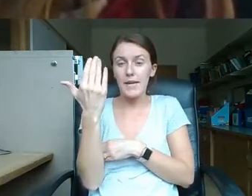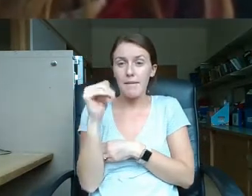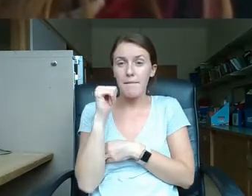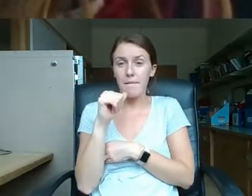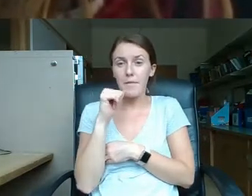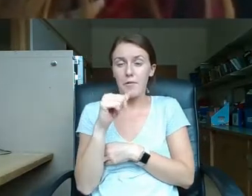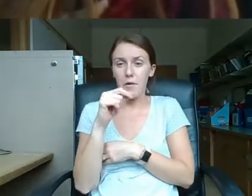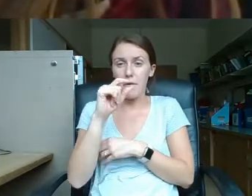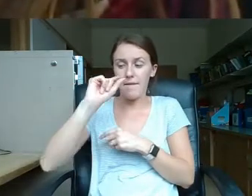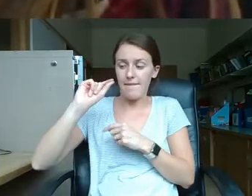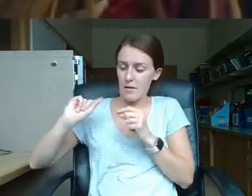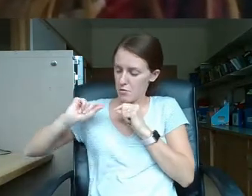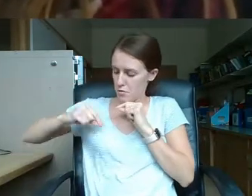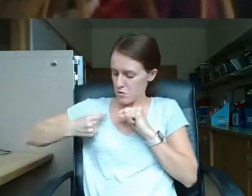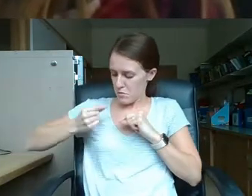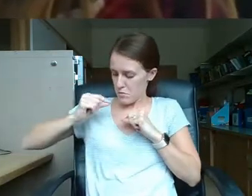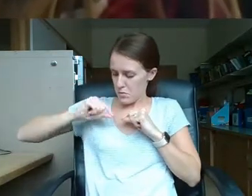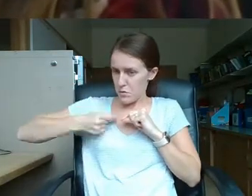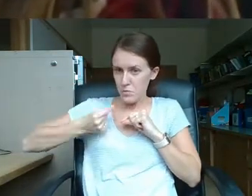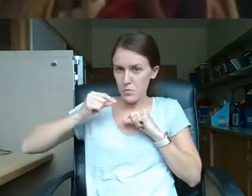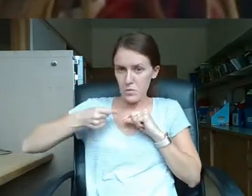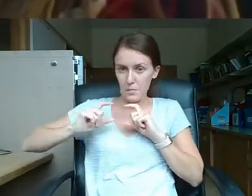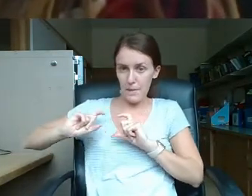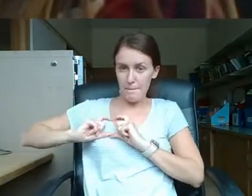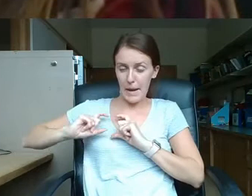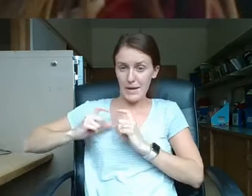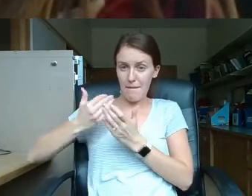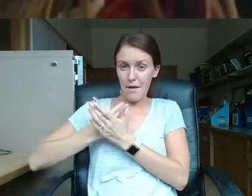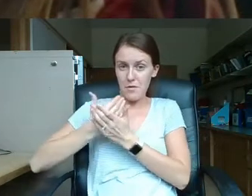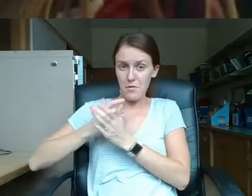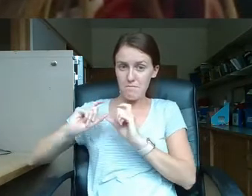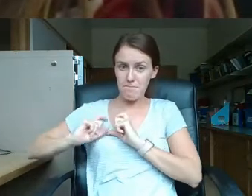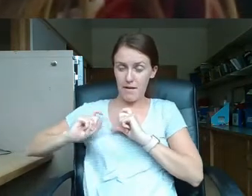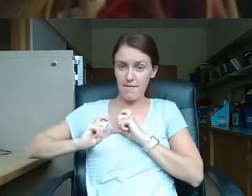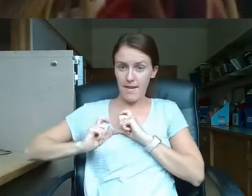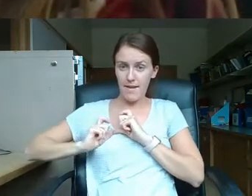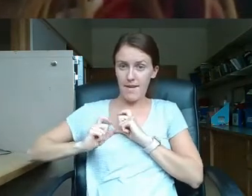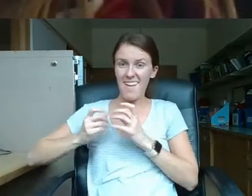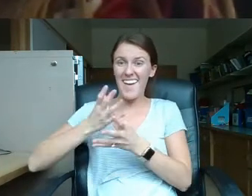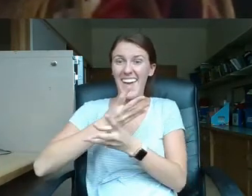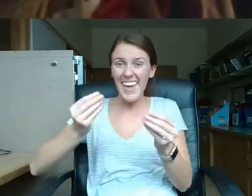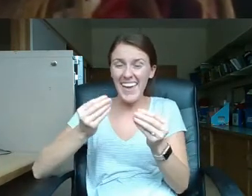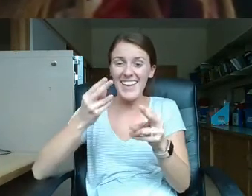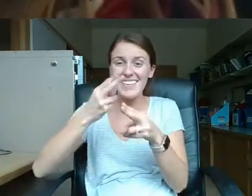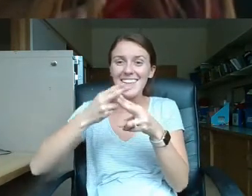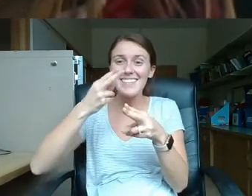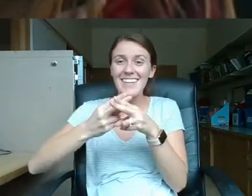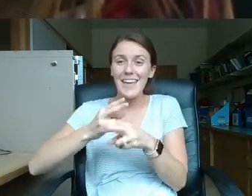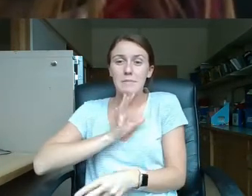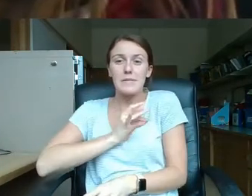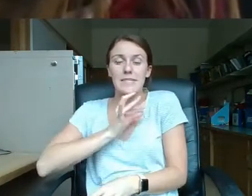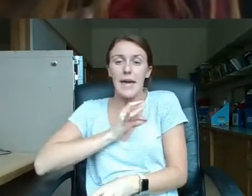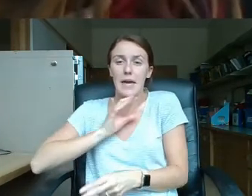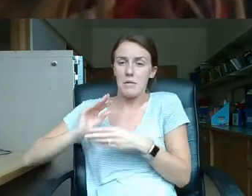sewed a pocket on Corduroy's overalls. "And here is a card I made with your name on it for you